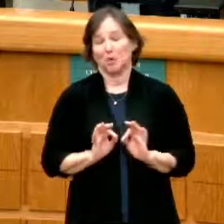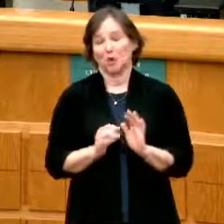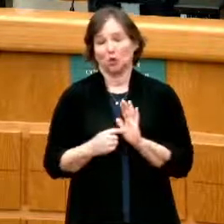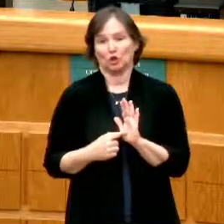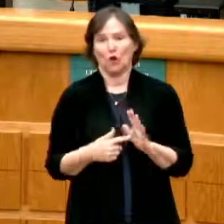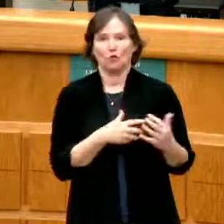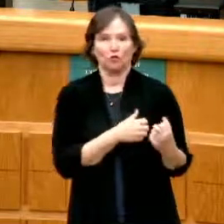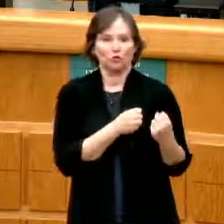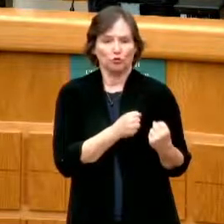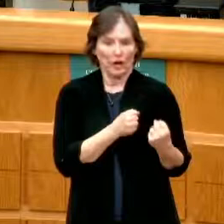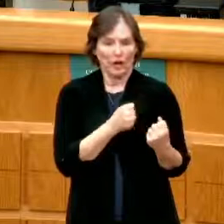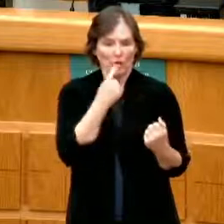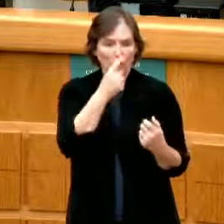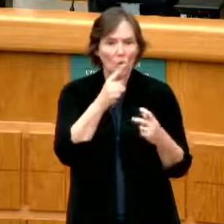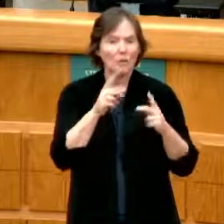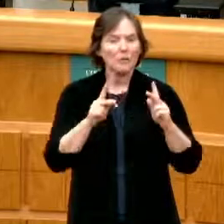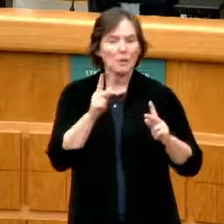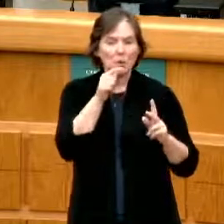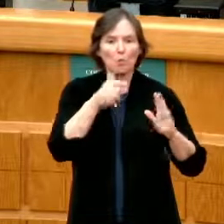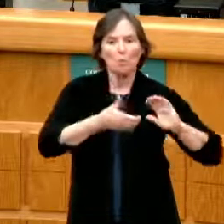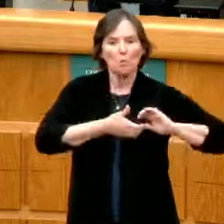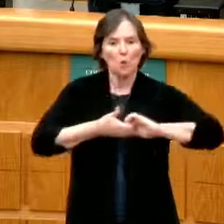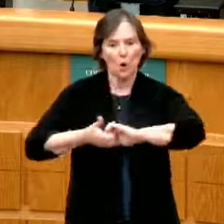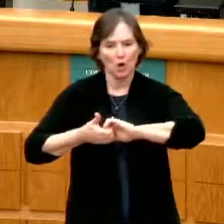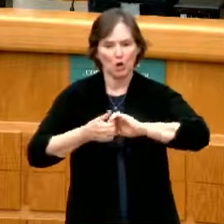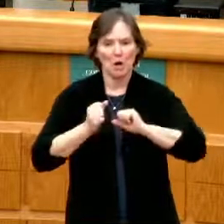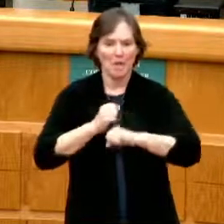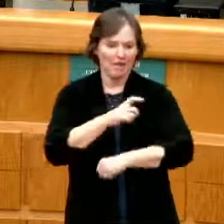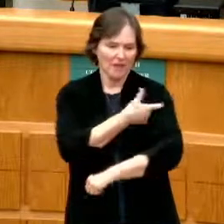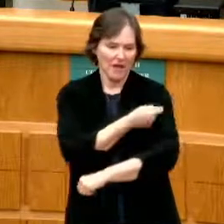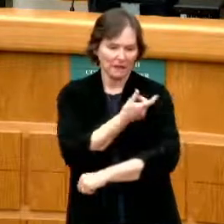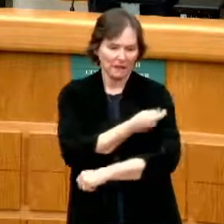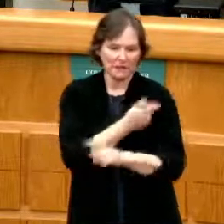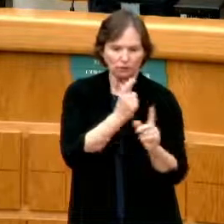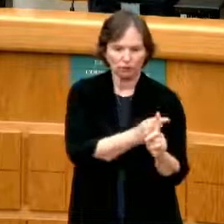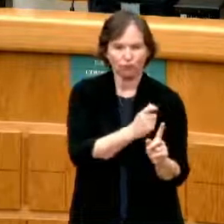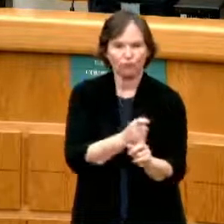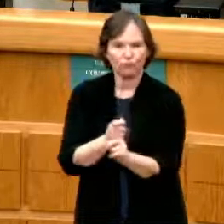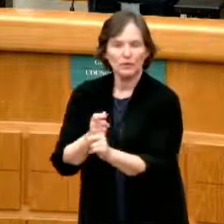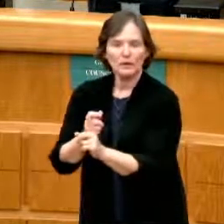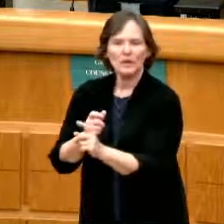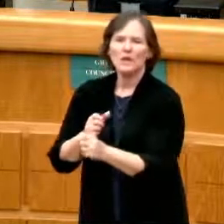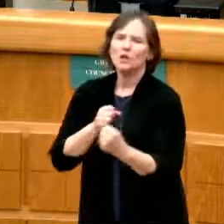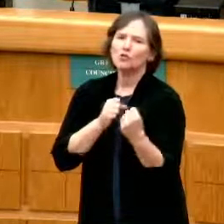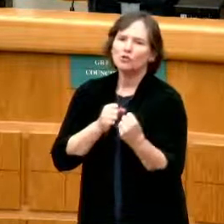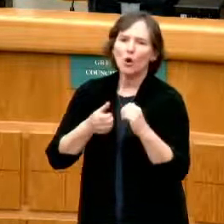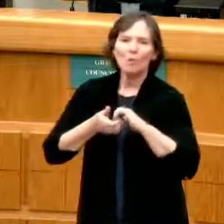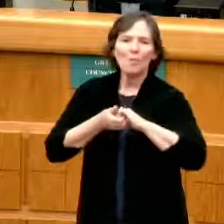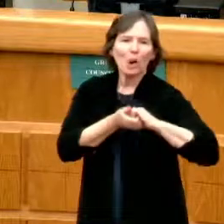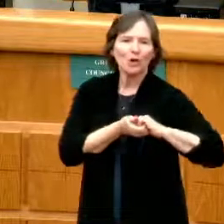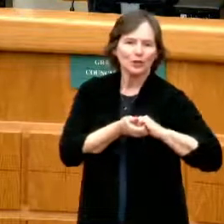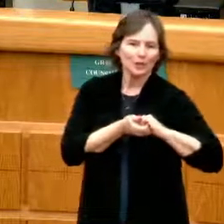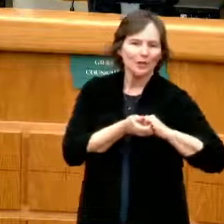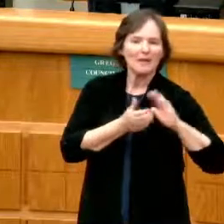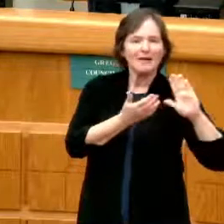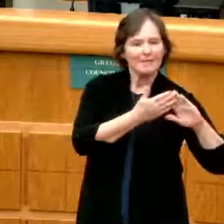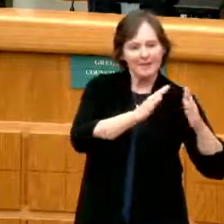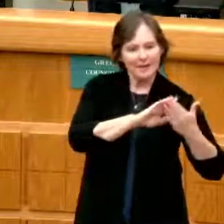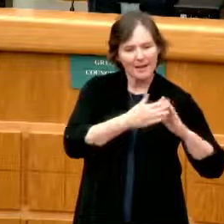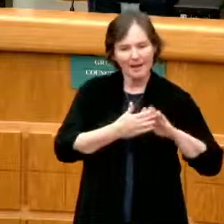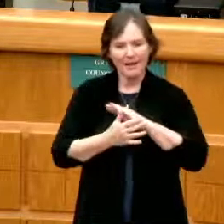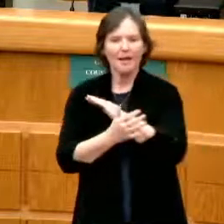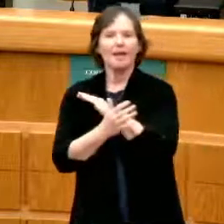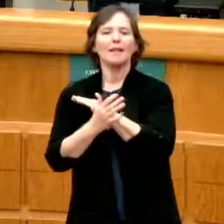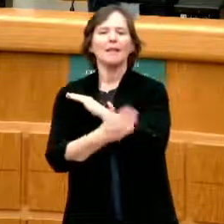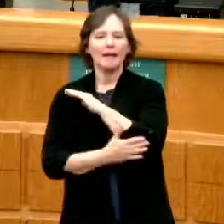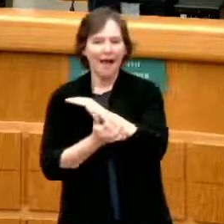cannot happen, these numbers cannot be and won't be without the strong partnerships between the county, the city, and then